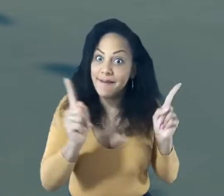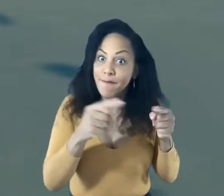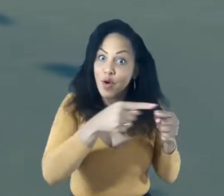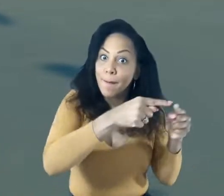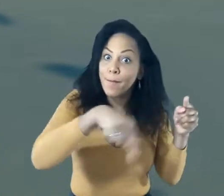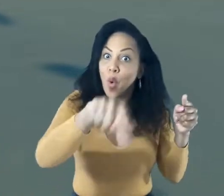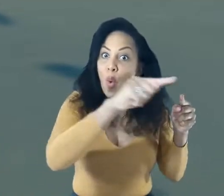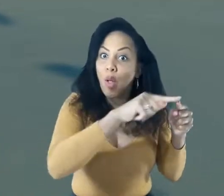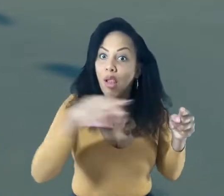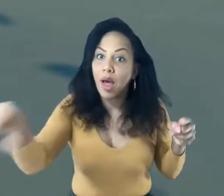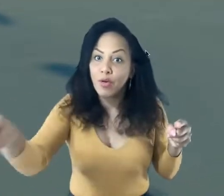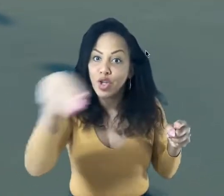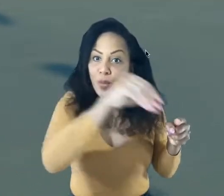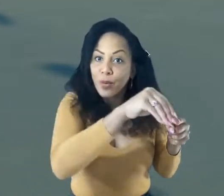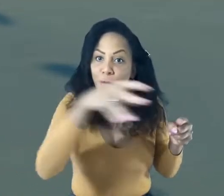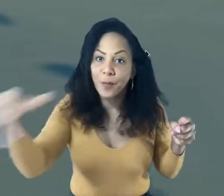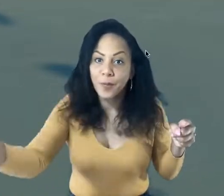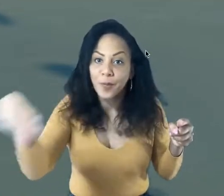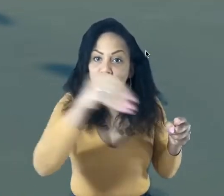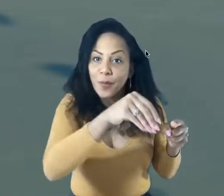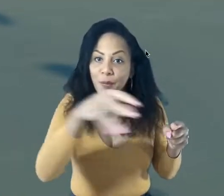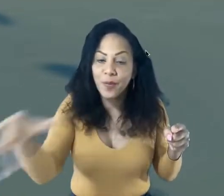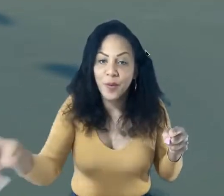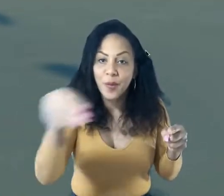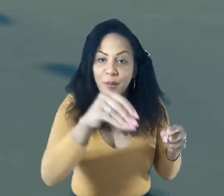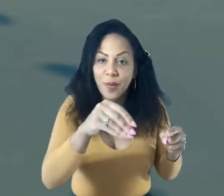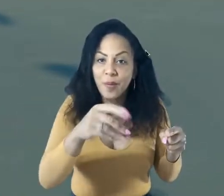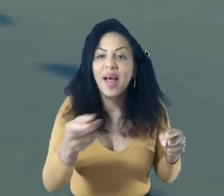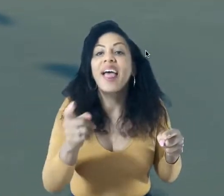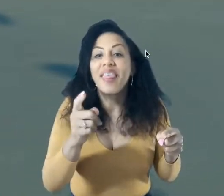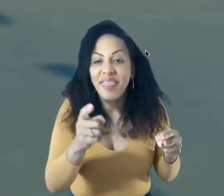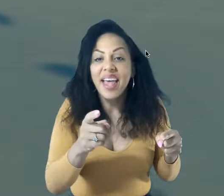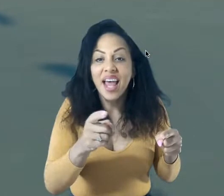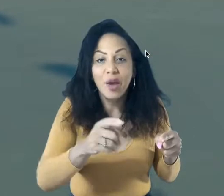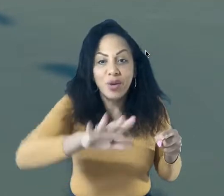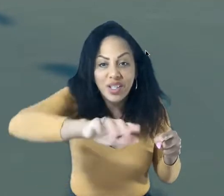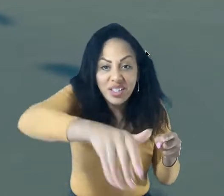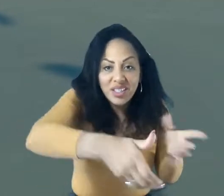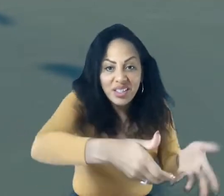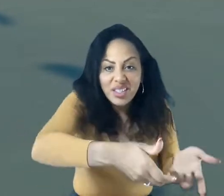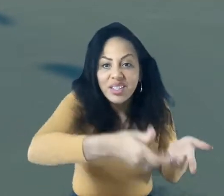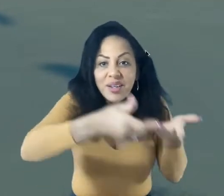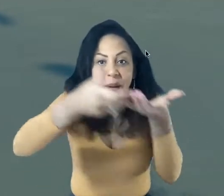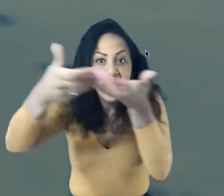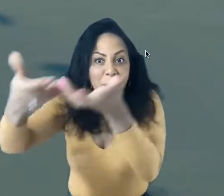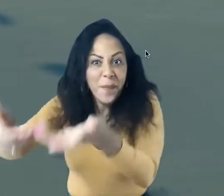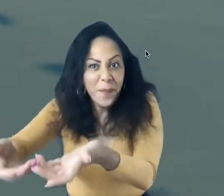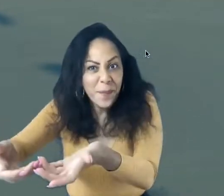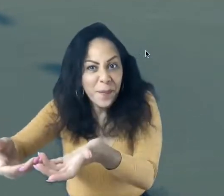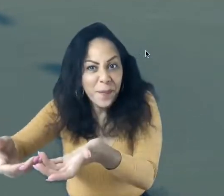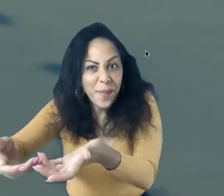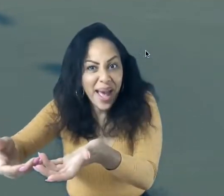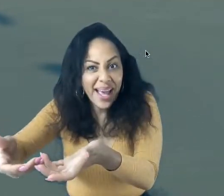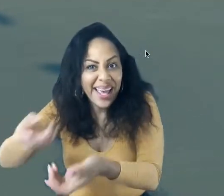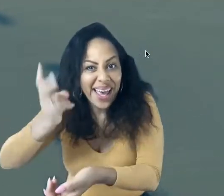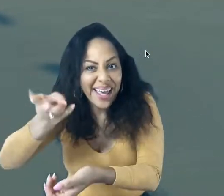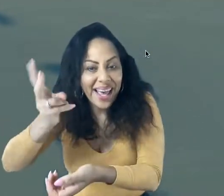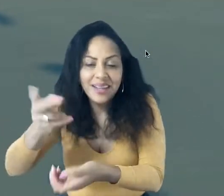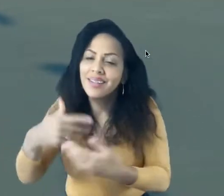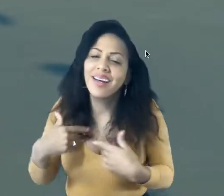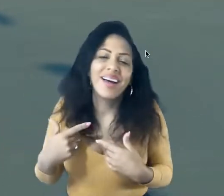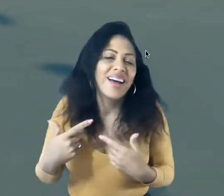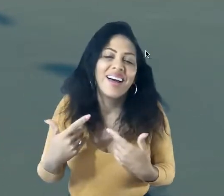day, I used to scoop them all up in my hands and put them back into the original rock pool, and it was absolute heaven.